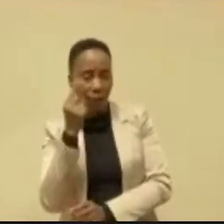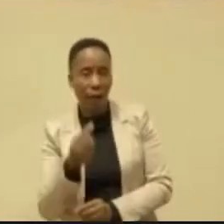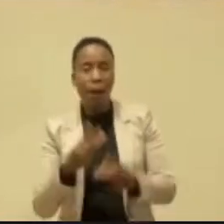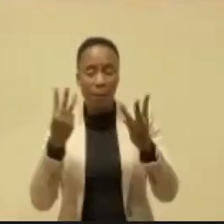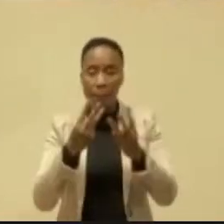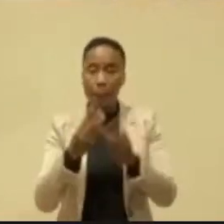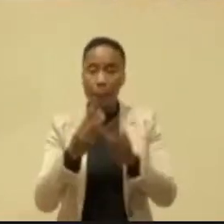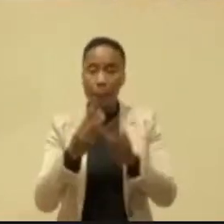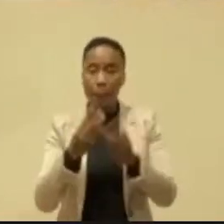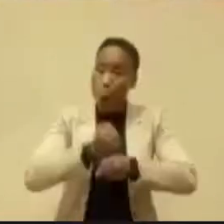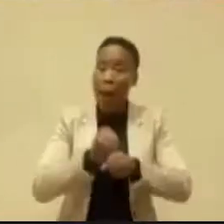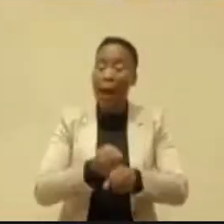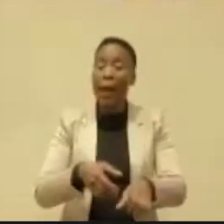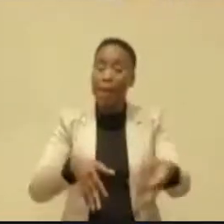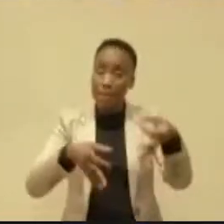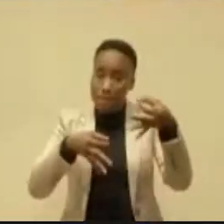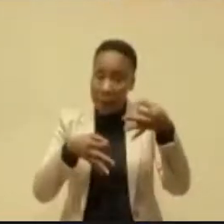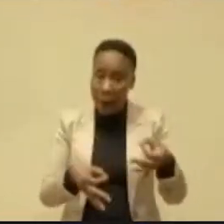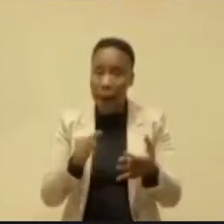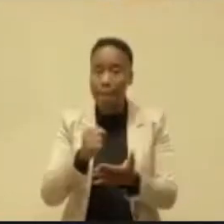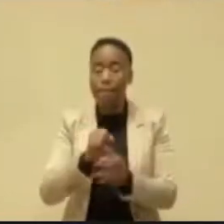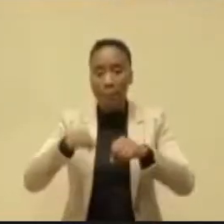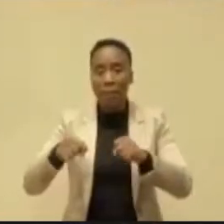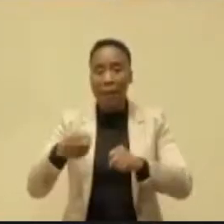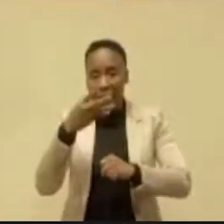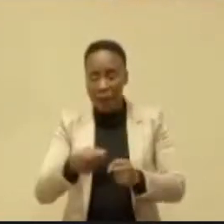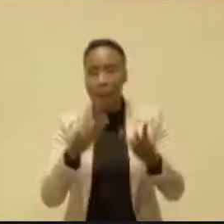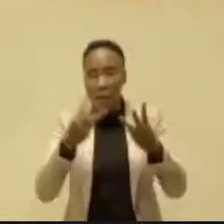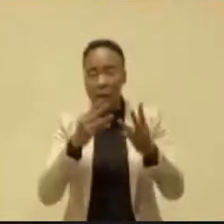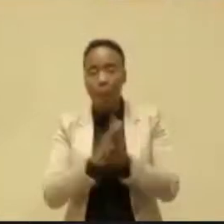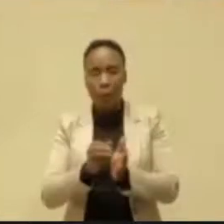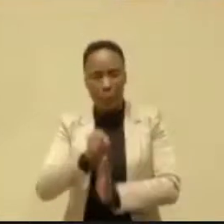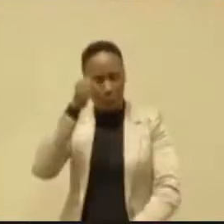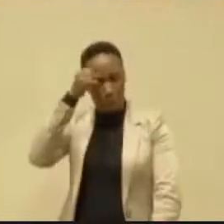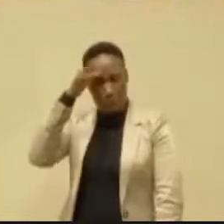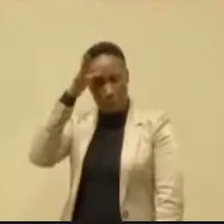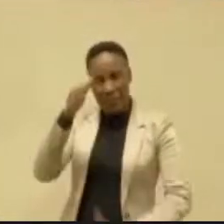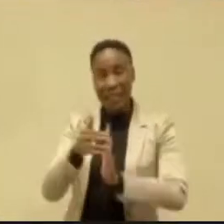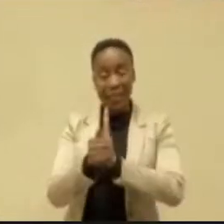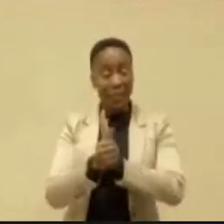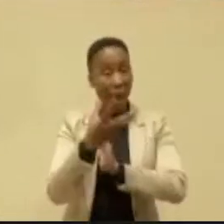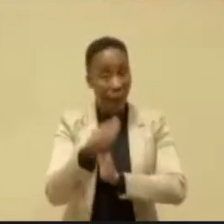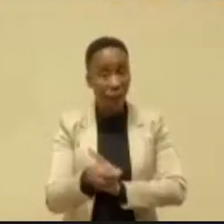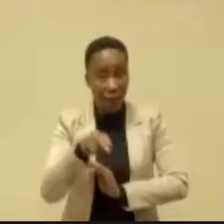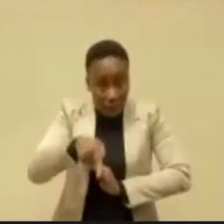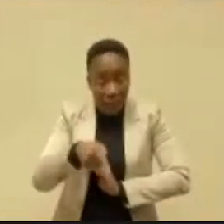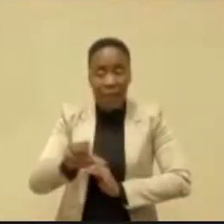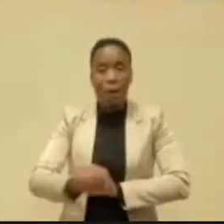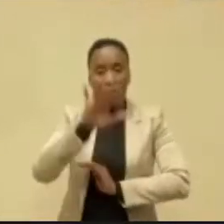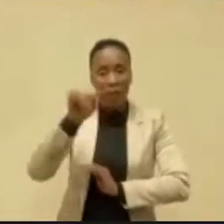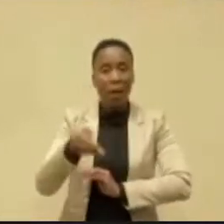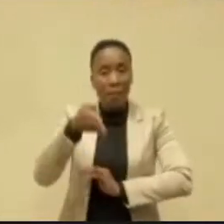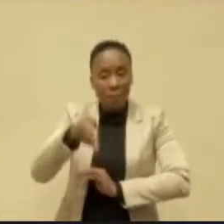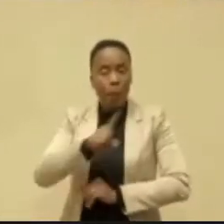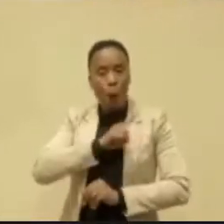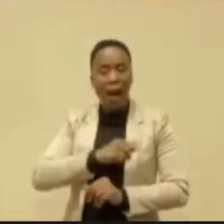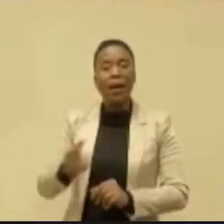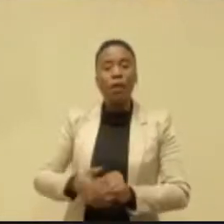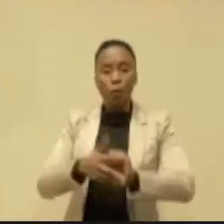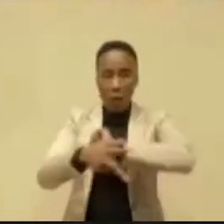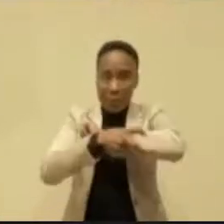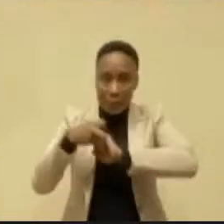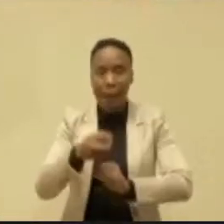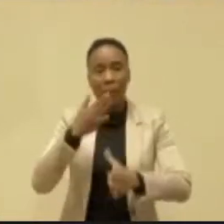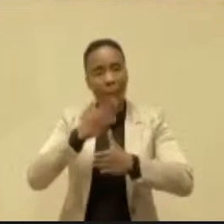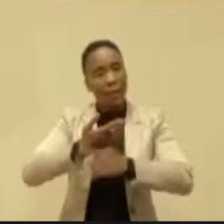payments there are people with exceptional skills those who are in south africa they are not here because matter of fact